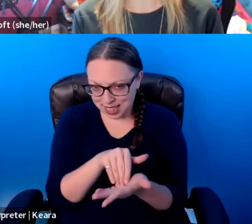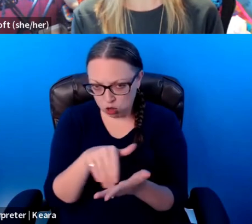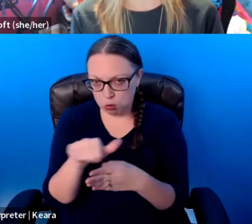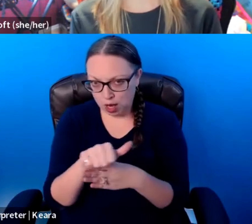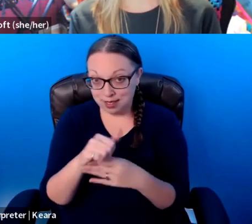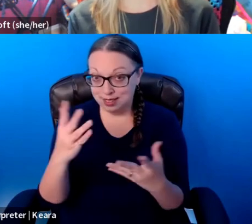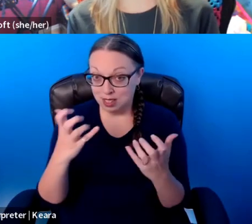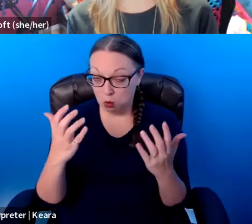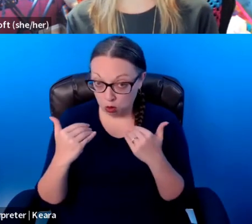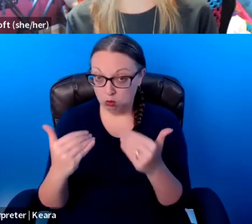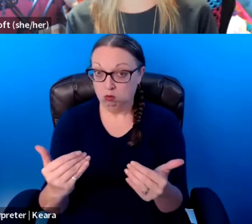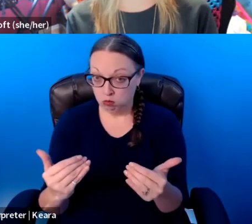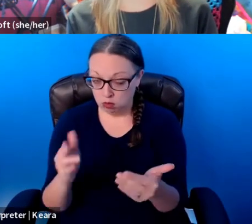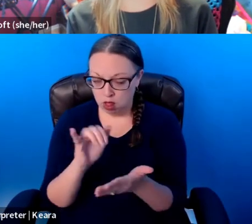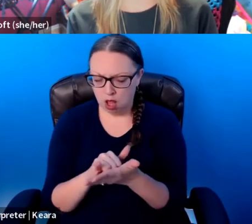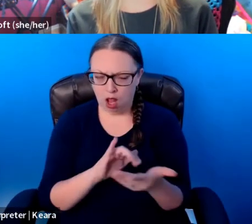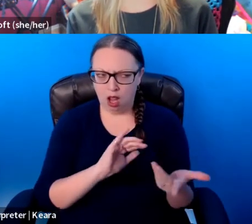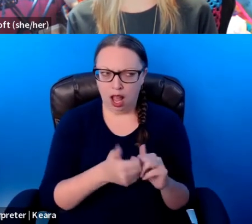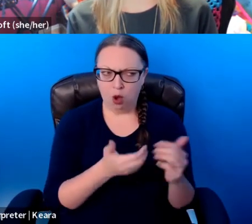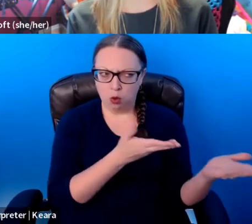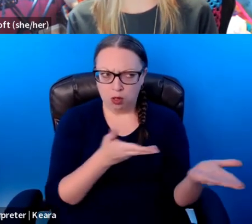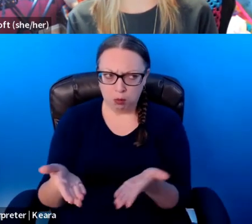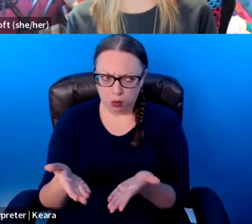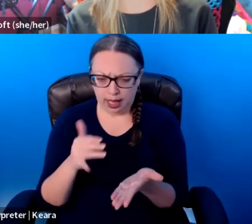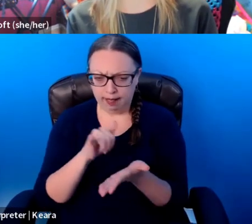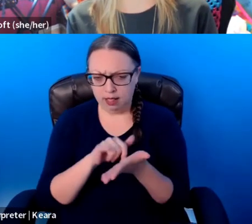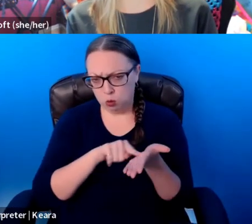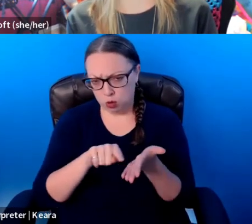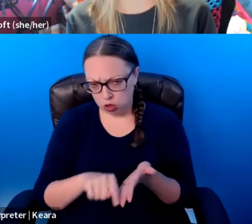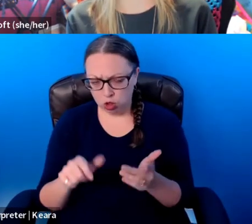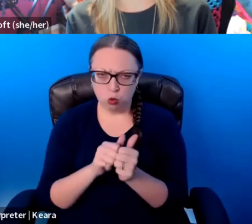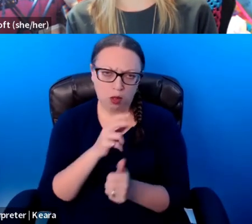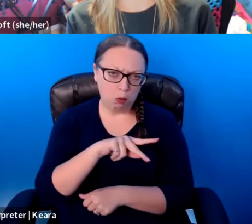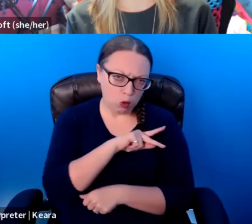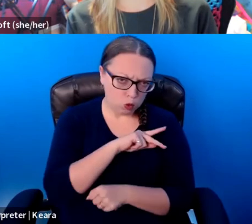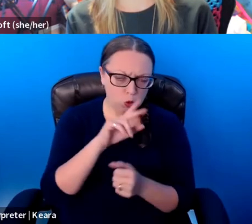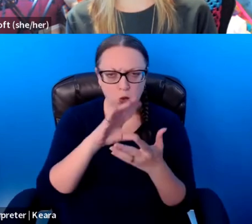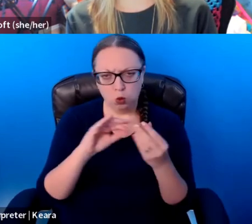forward, how can we bring this research to life with personal stories and information,